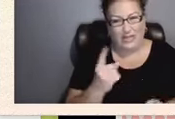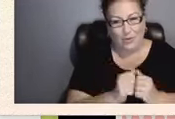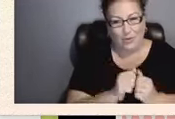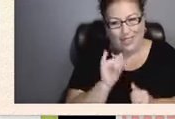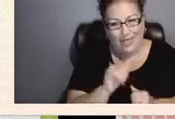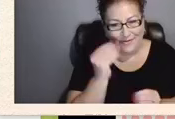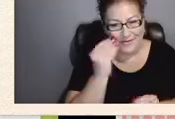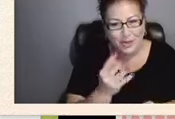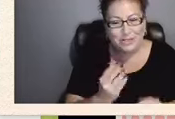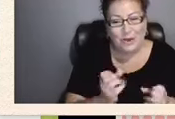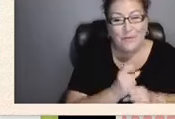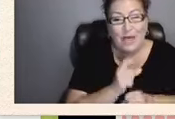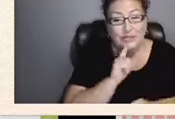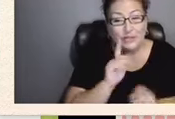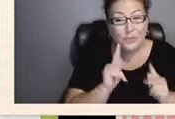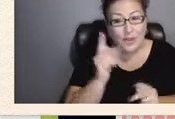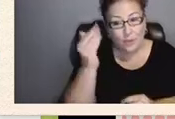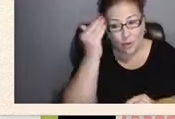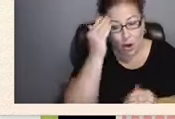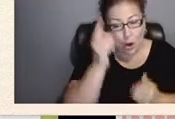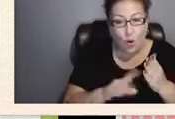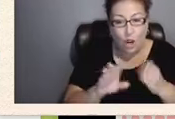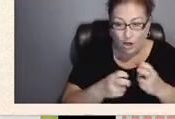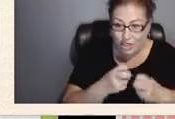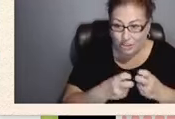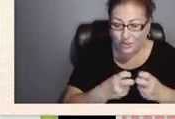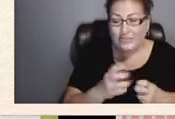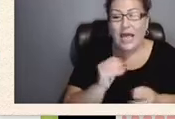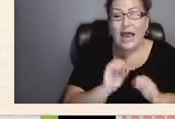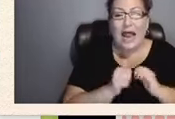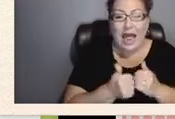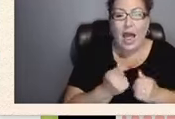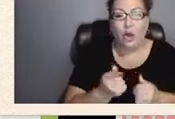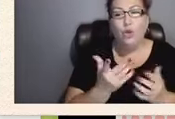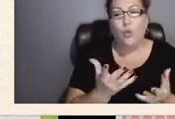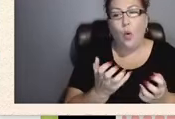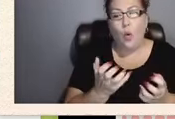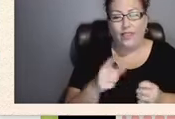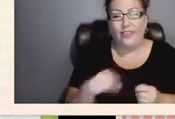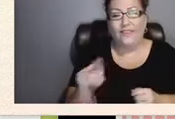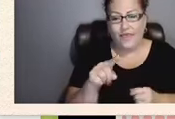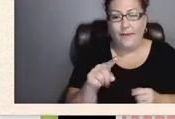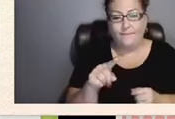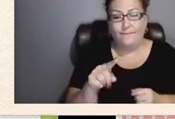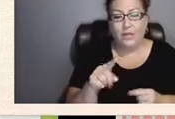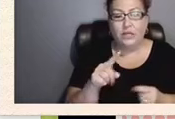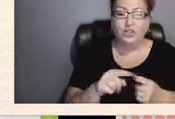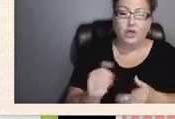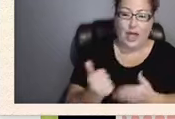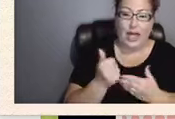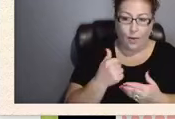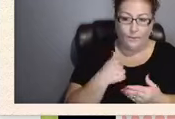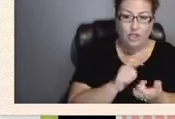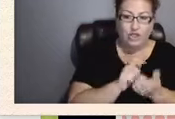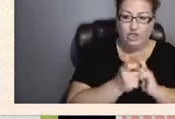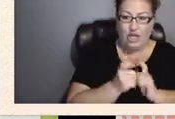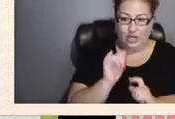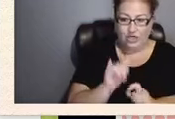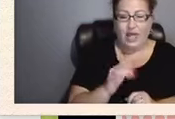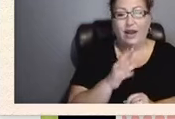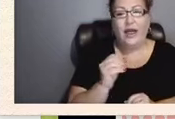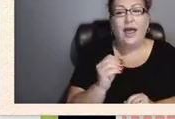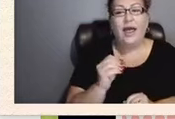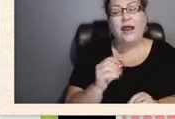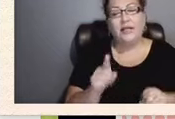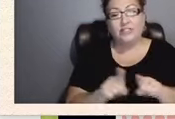people know what your issue is and how you want them to help you change it. And it's also